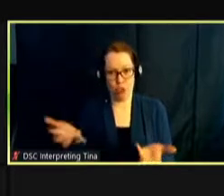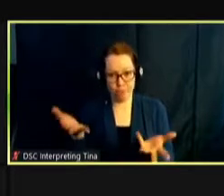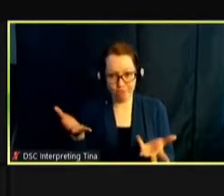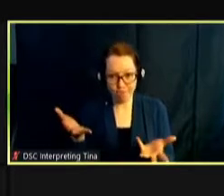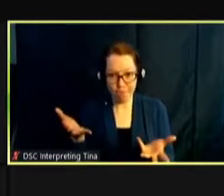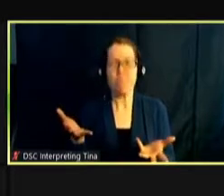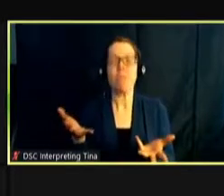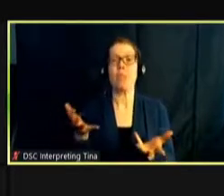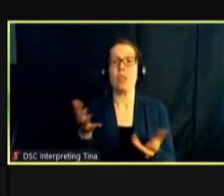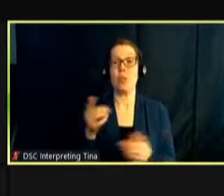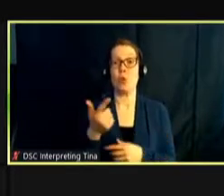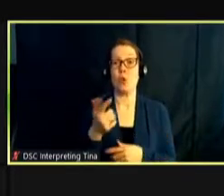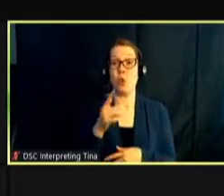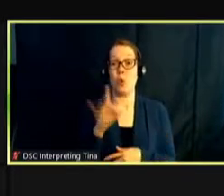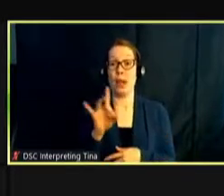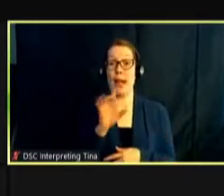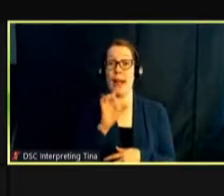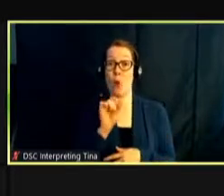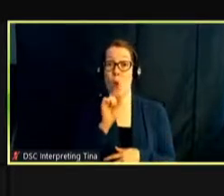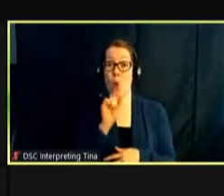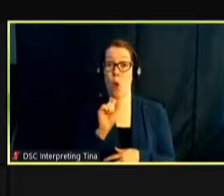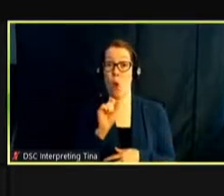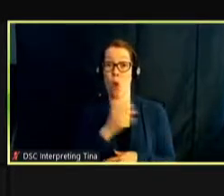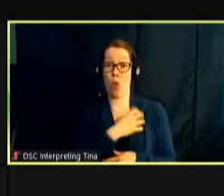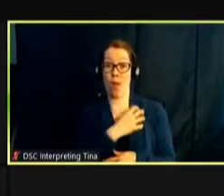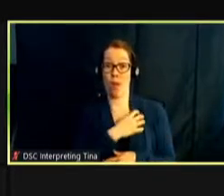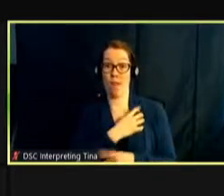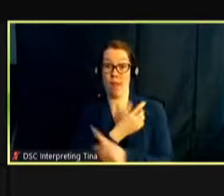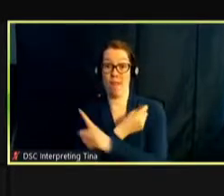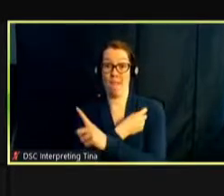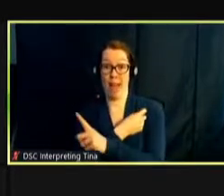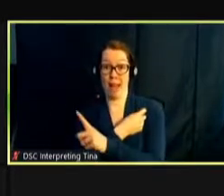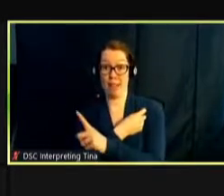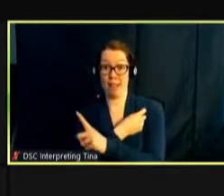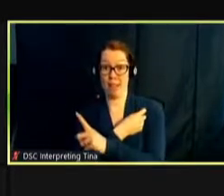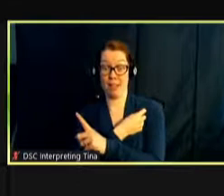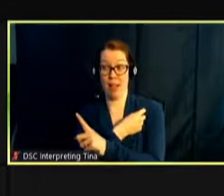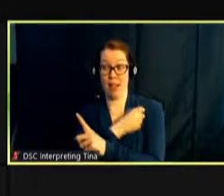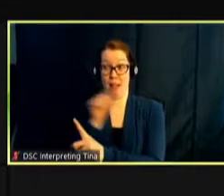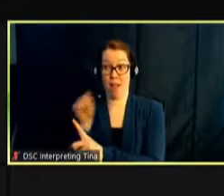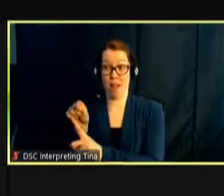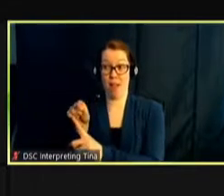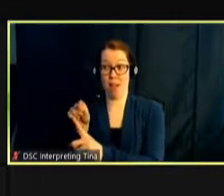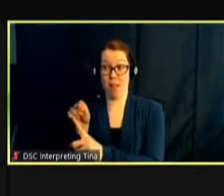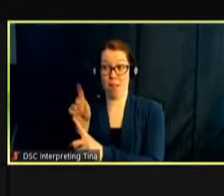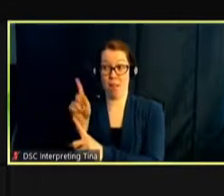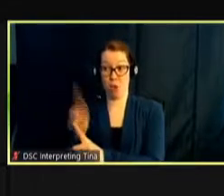Is that 28-year-old law enforcement vaccinated individual,